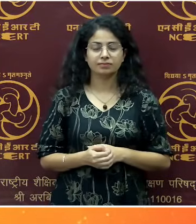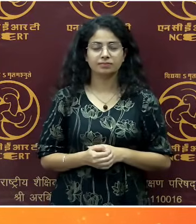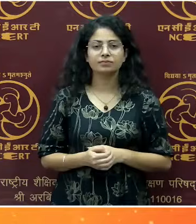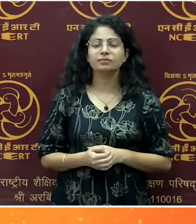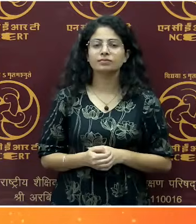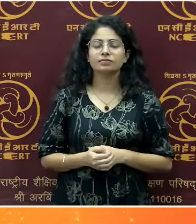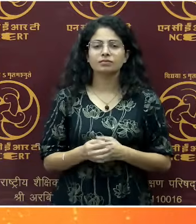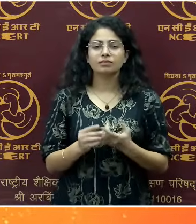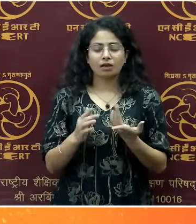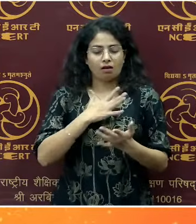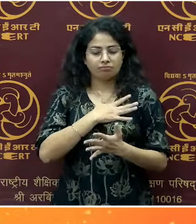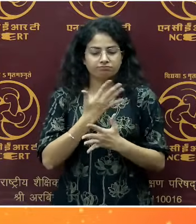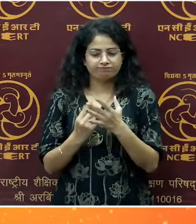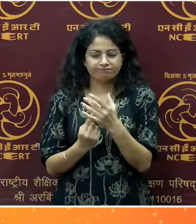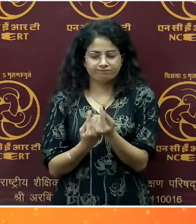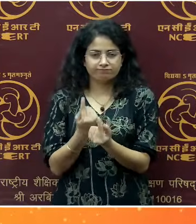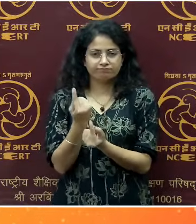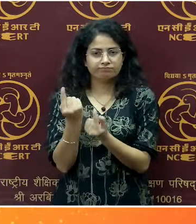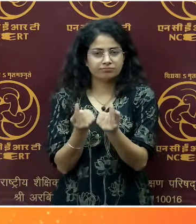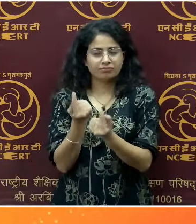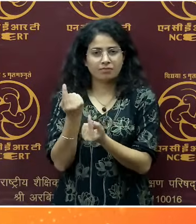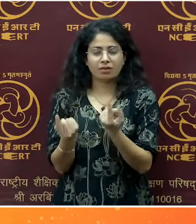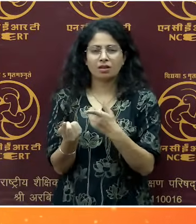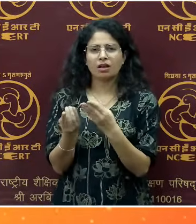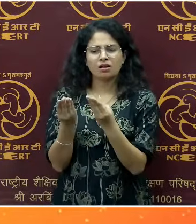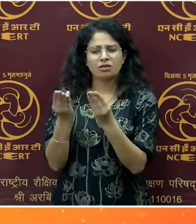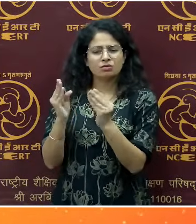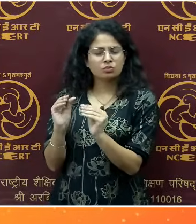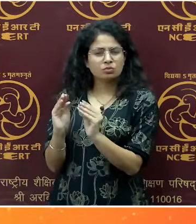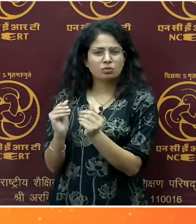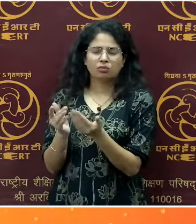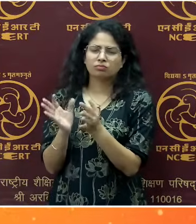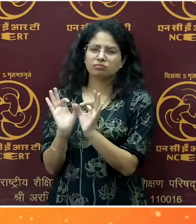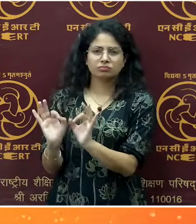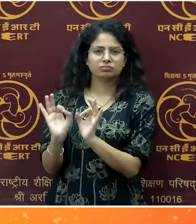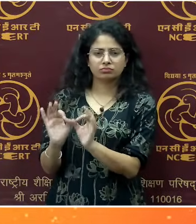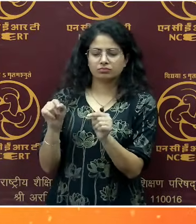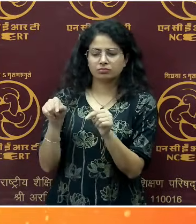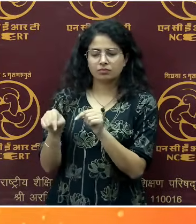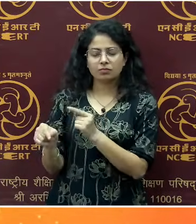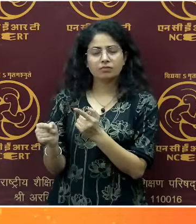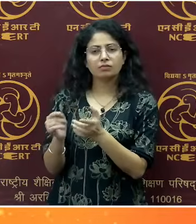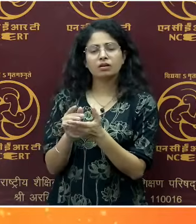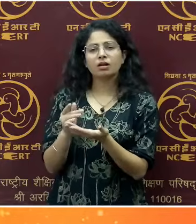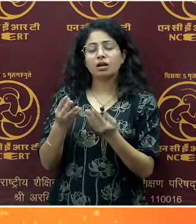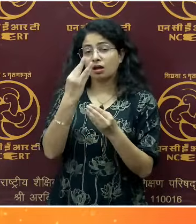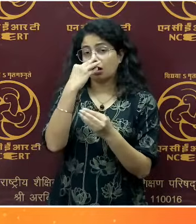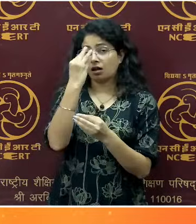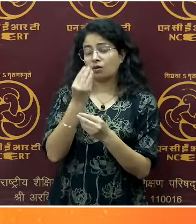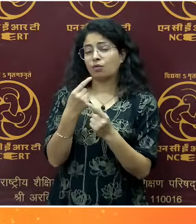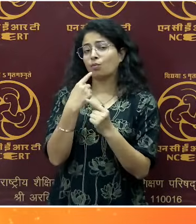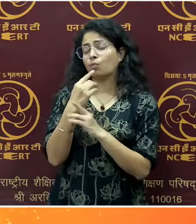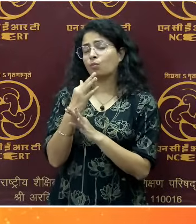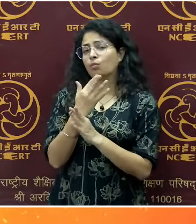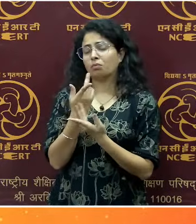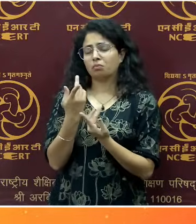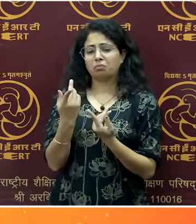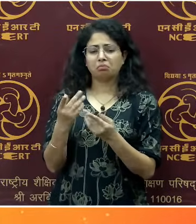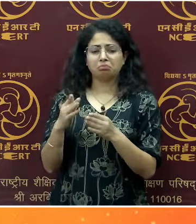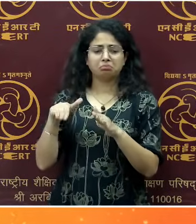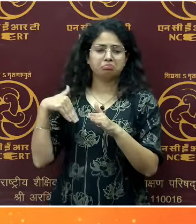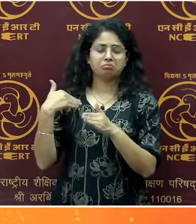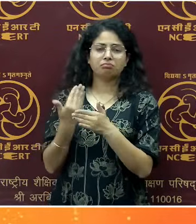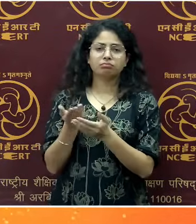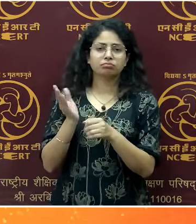The green grass is so tender and nice, said an elephant. I have never eaten such juicy